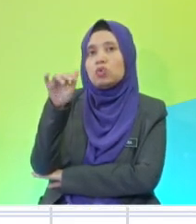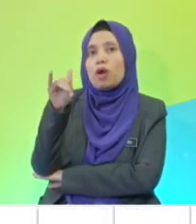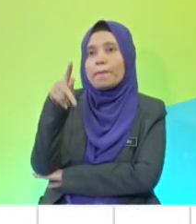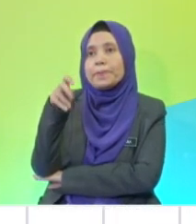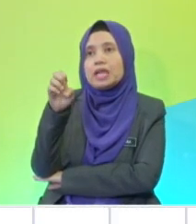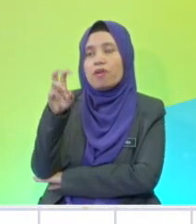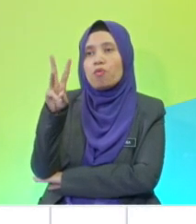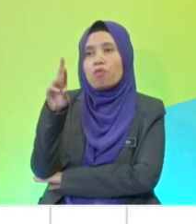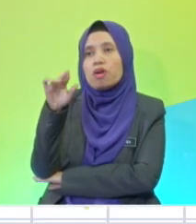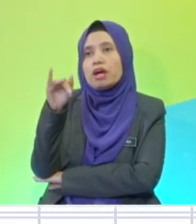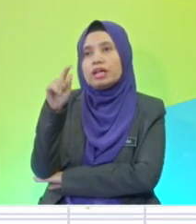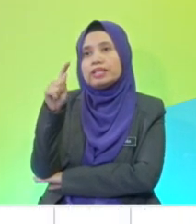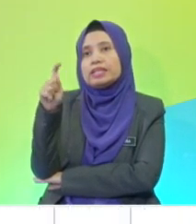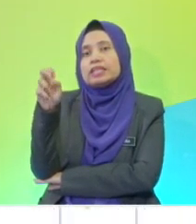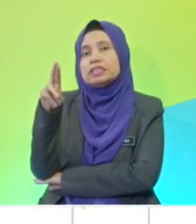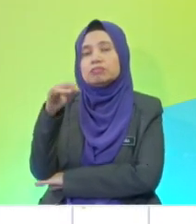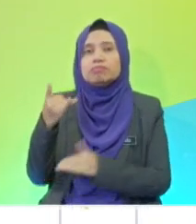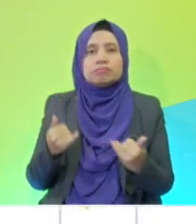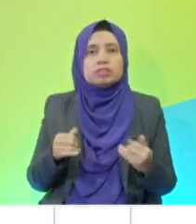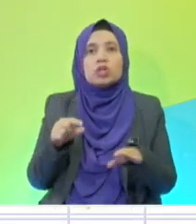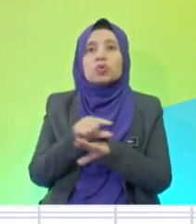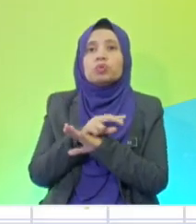today, this generation? Yeah, this what generation. do we use?